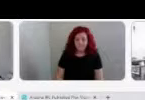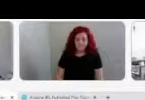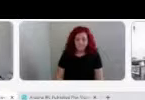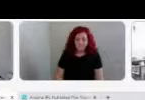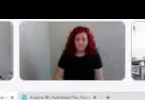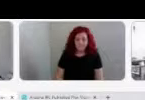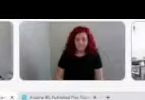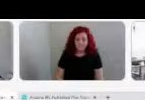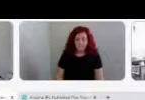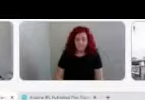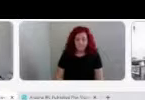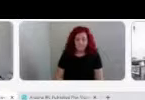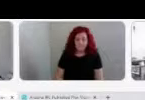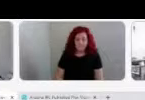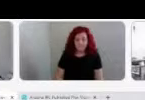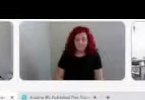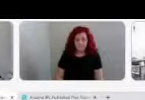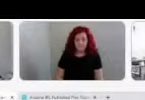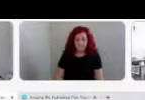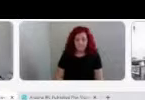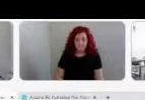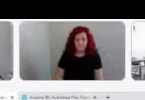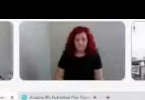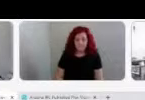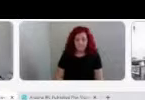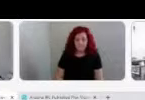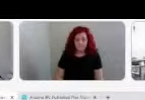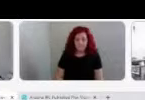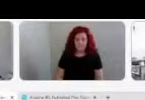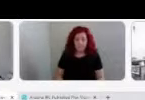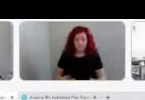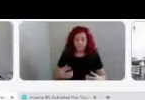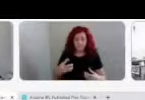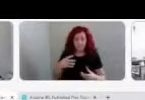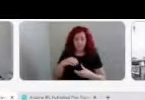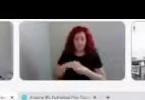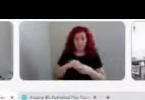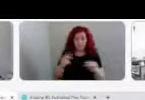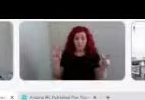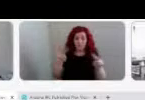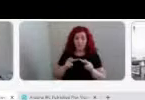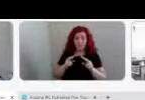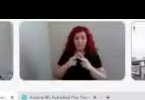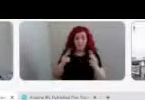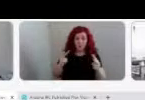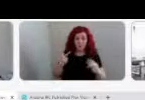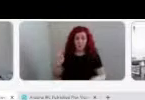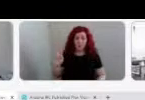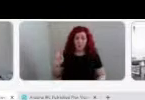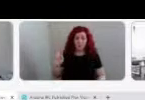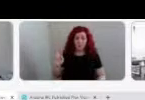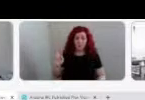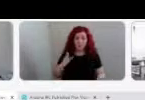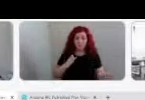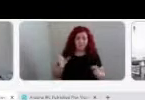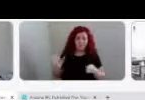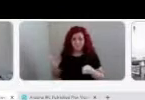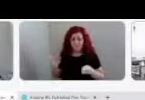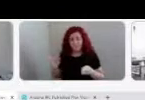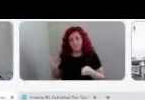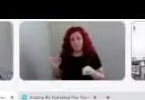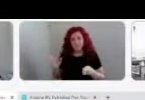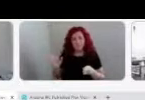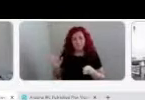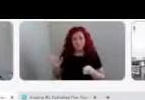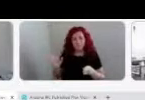we are in a uh the the valley which is quite republican in its leanings but as i